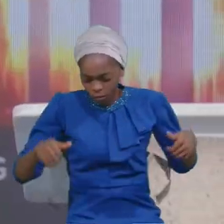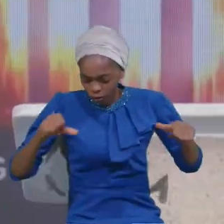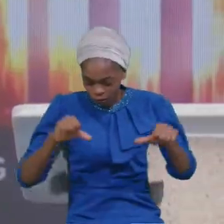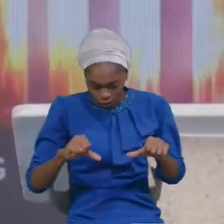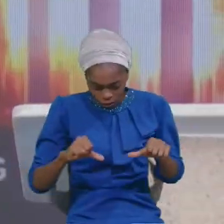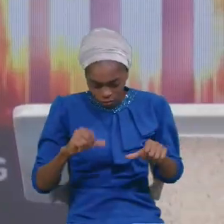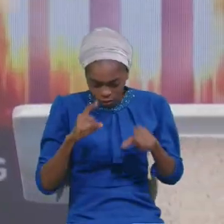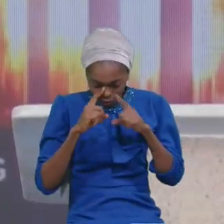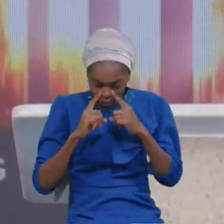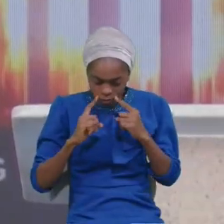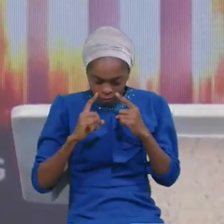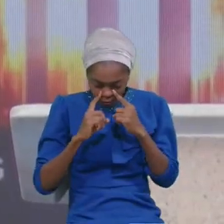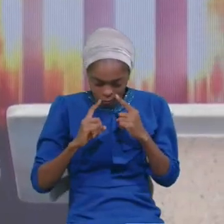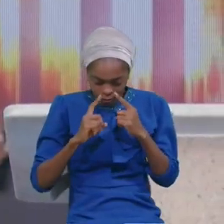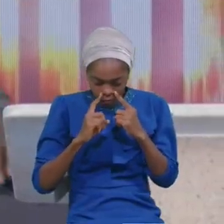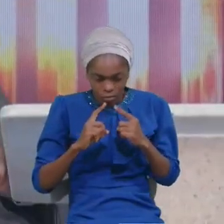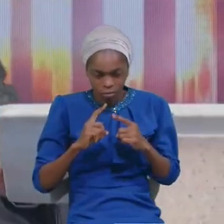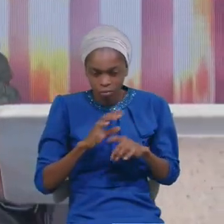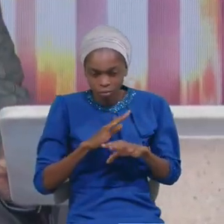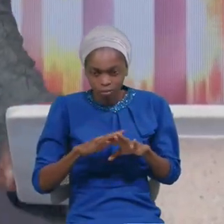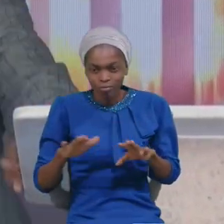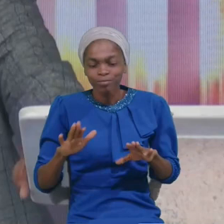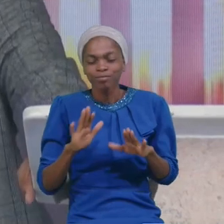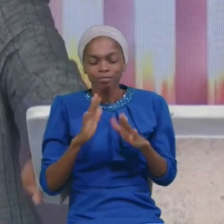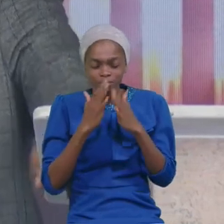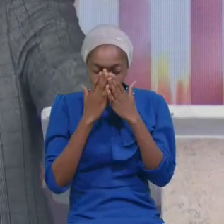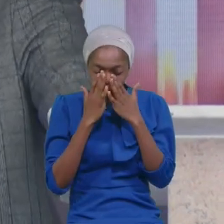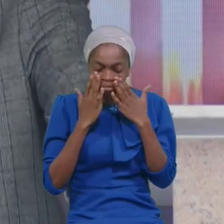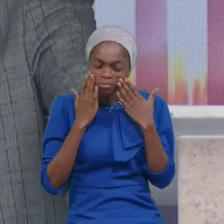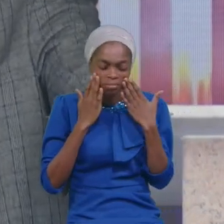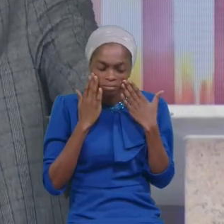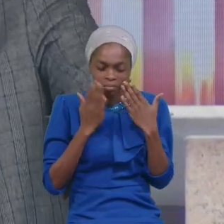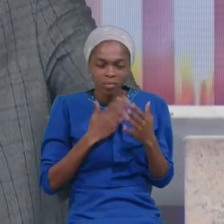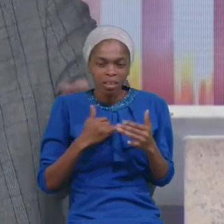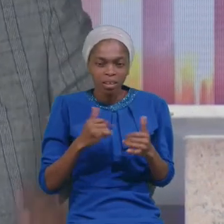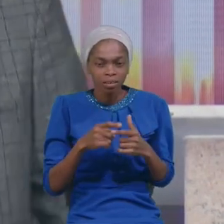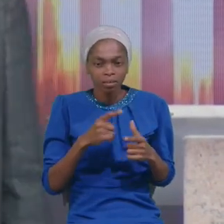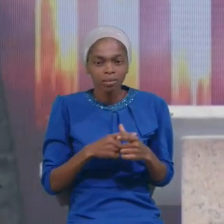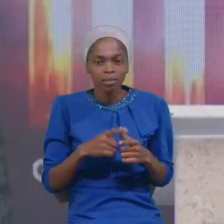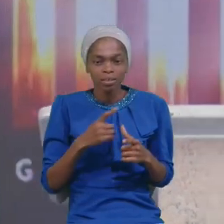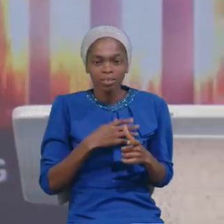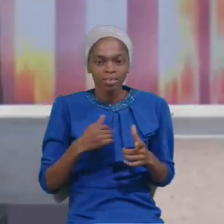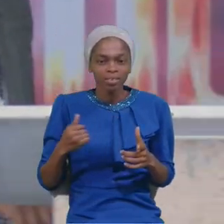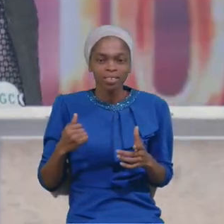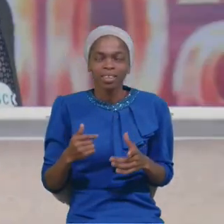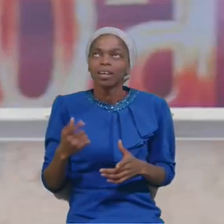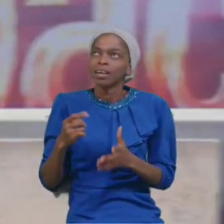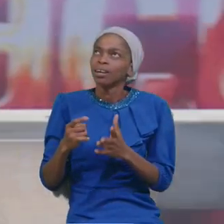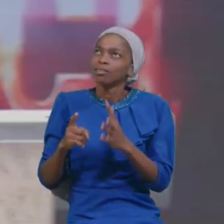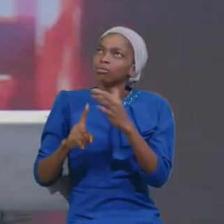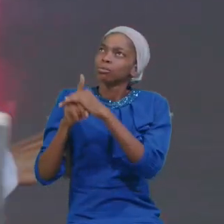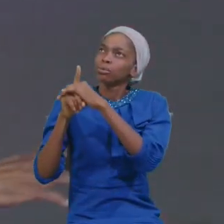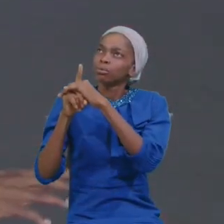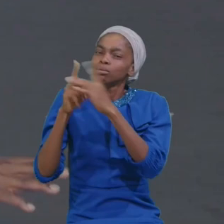shows up our justifier. His name is Jesus. He's the judge of all the earth.